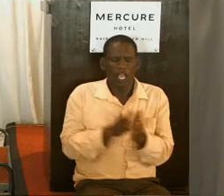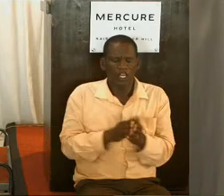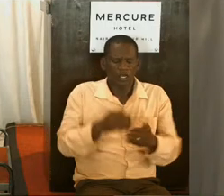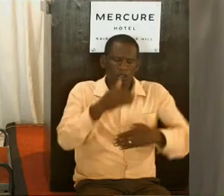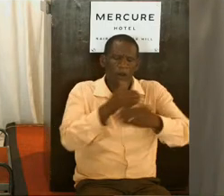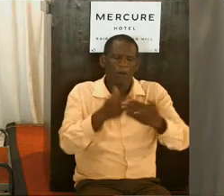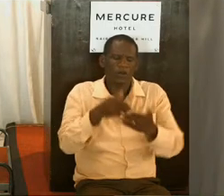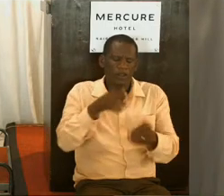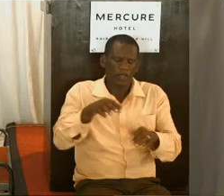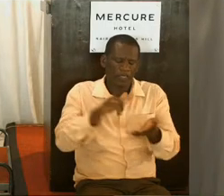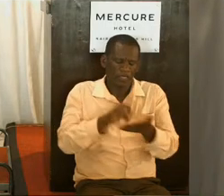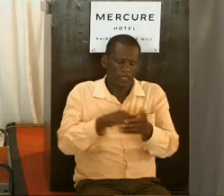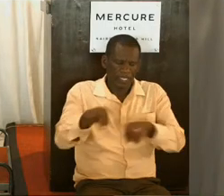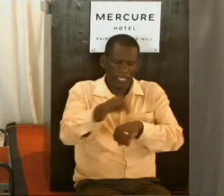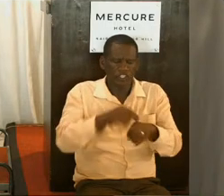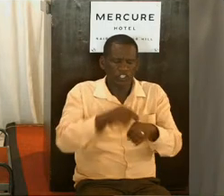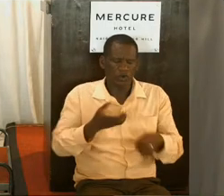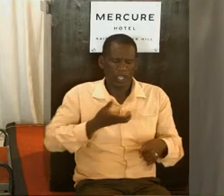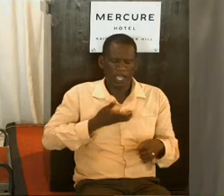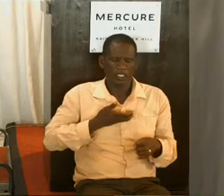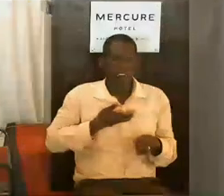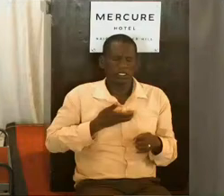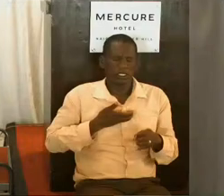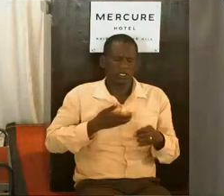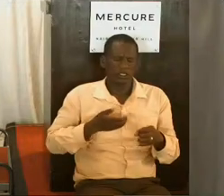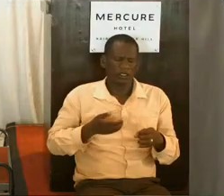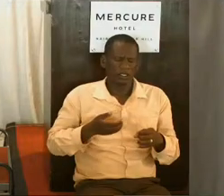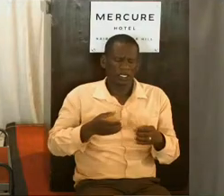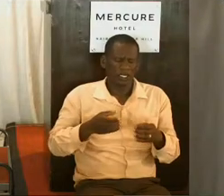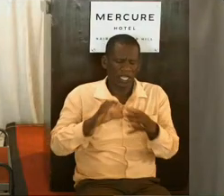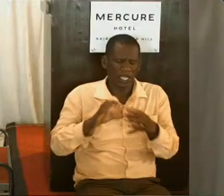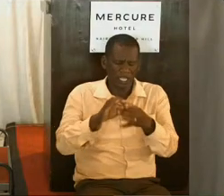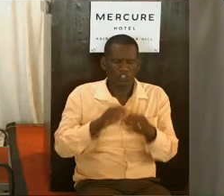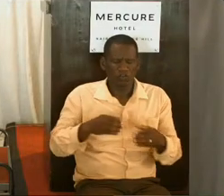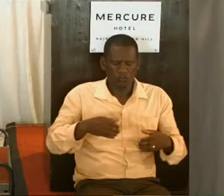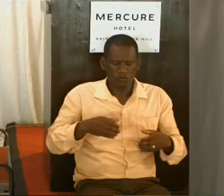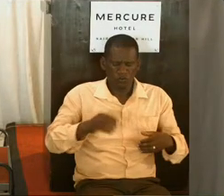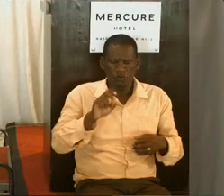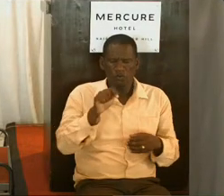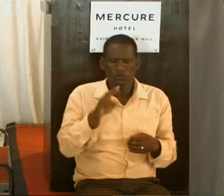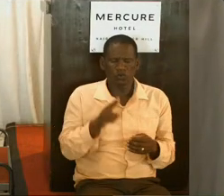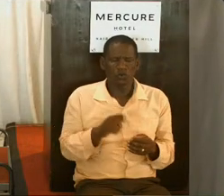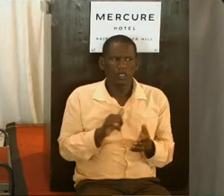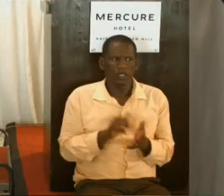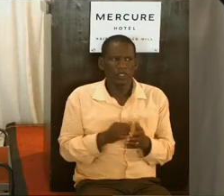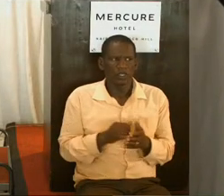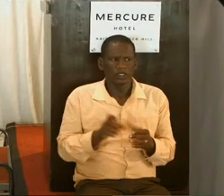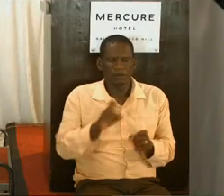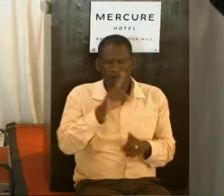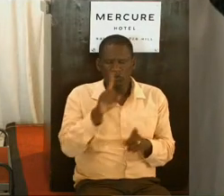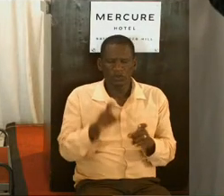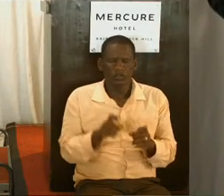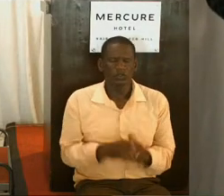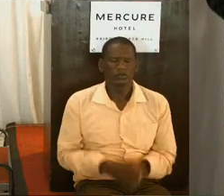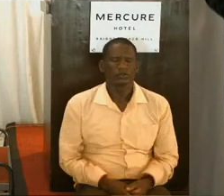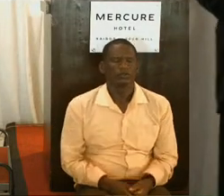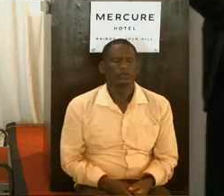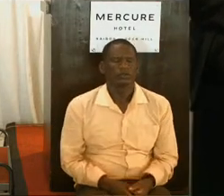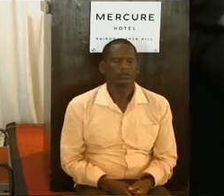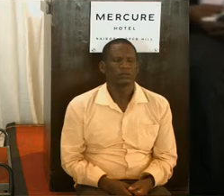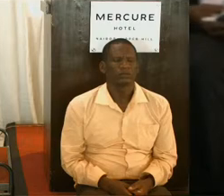that nation National culture of Auto do we have hope in the youth I think that's a long and short of my question